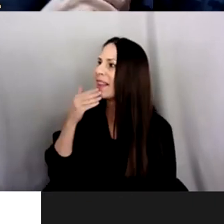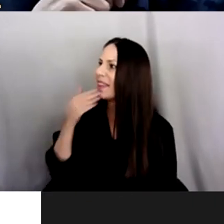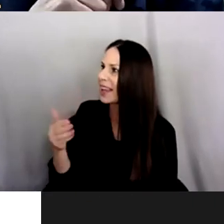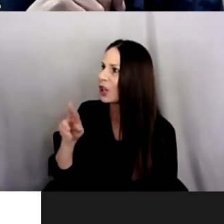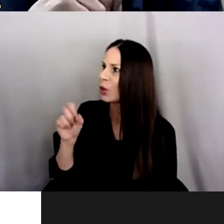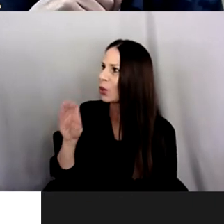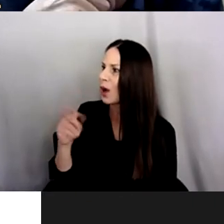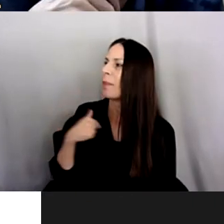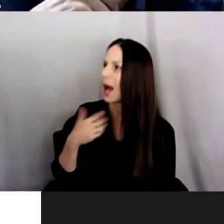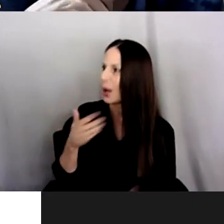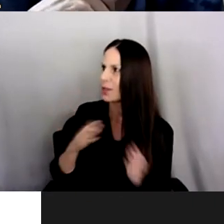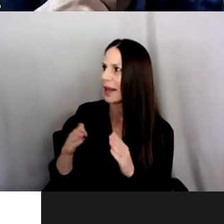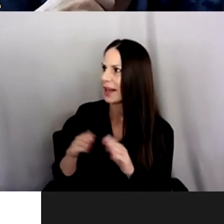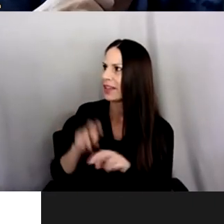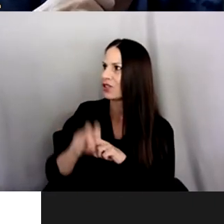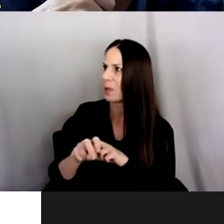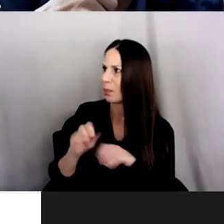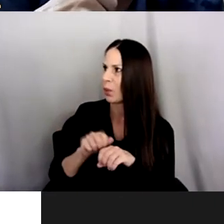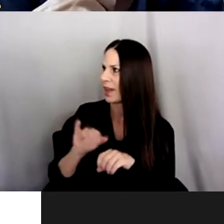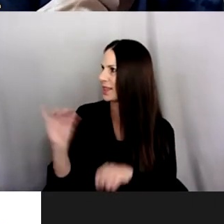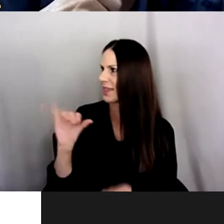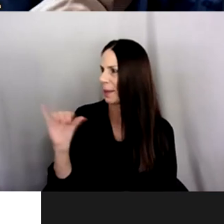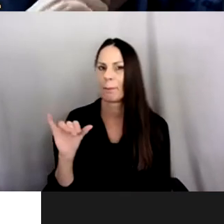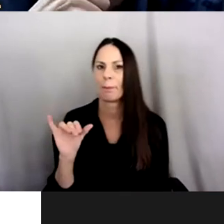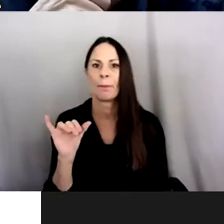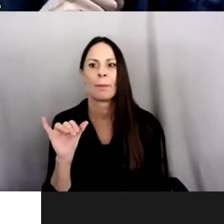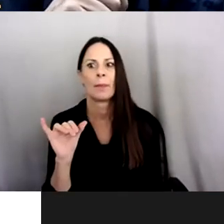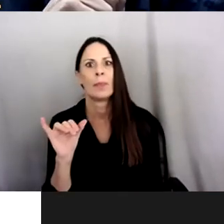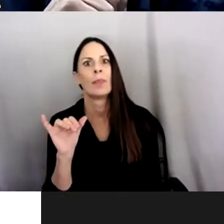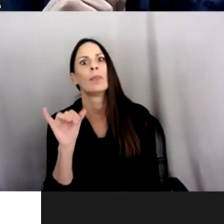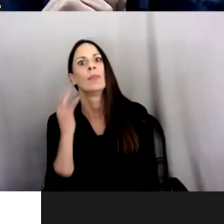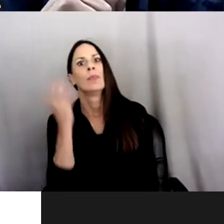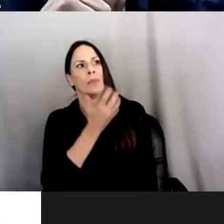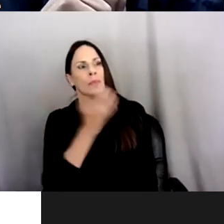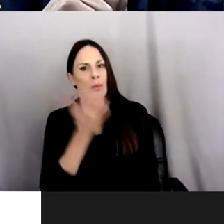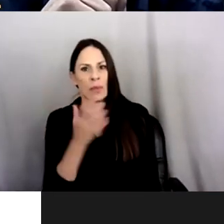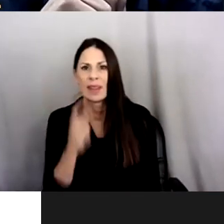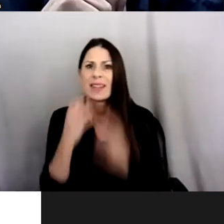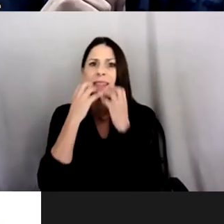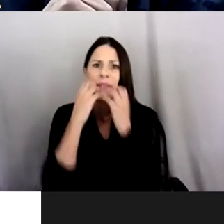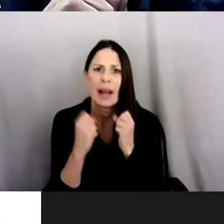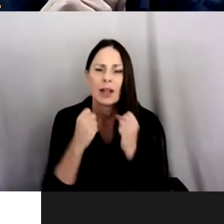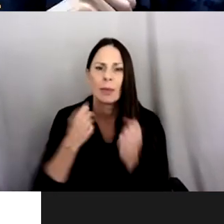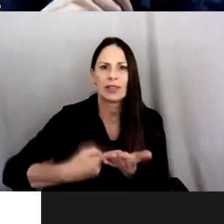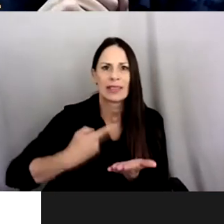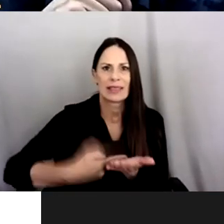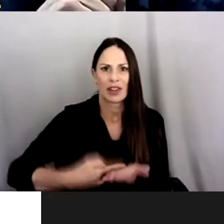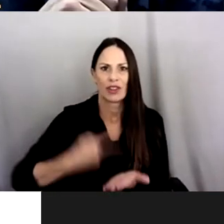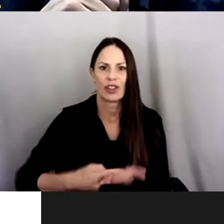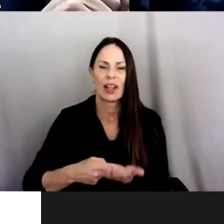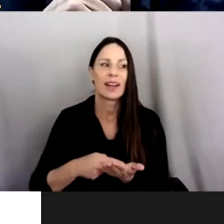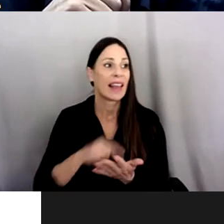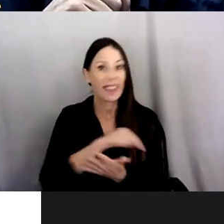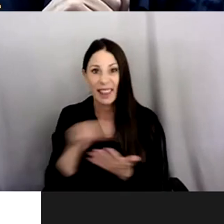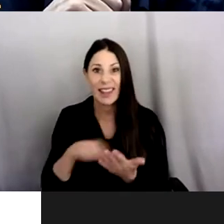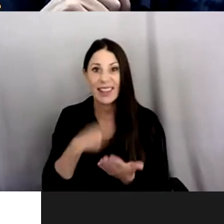on with. You all, this is such valuable discussion. And I think this is exactly these